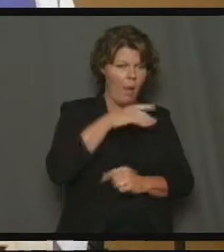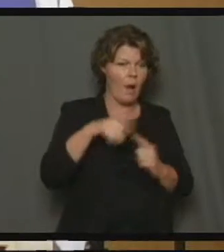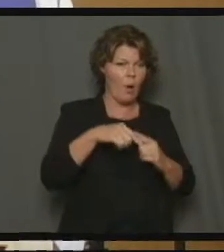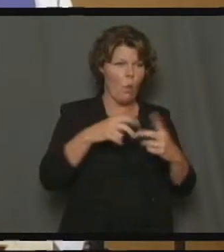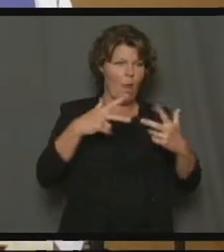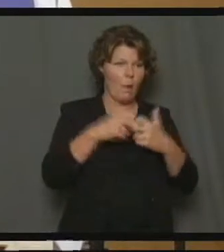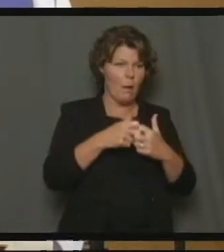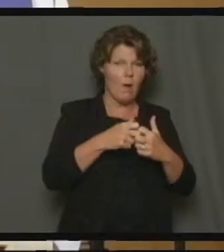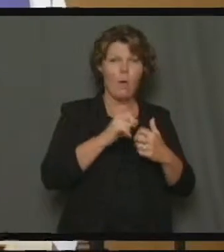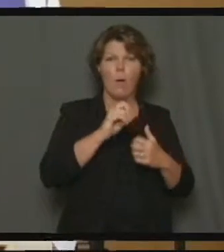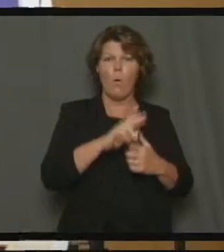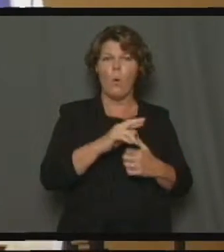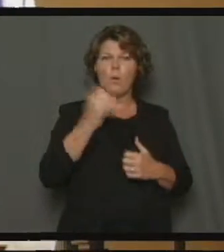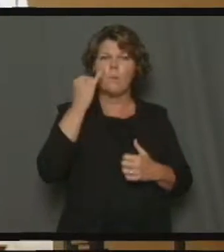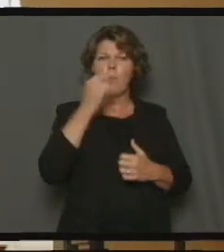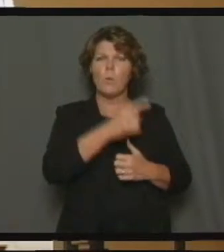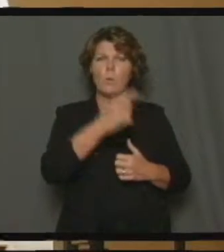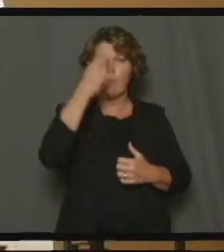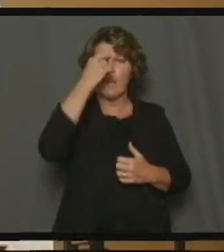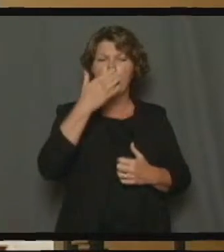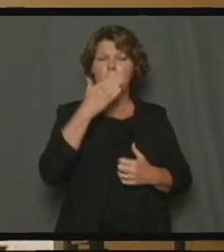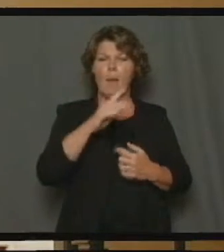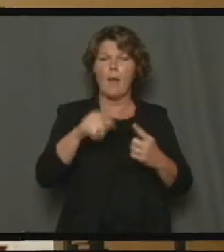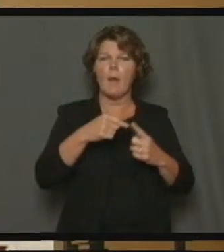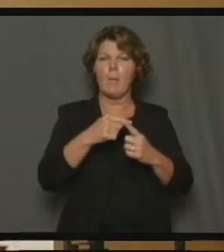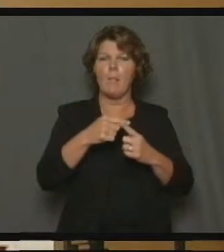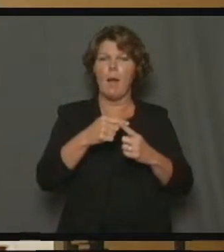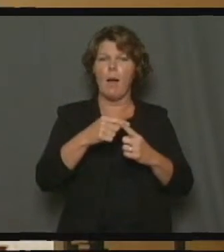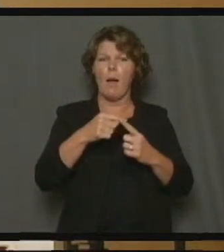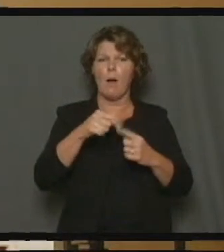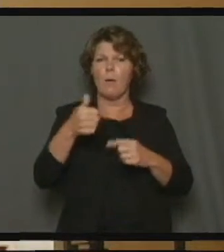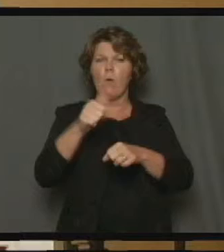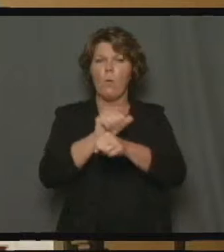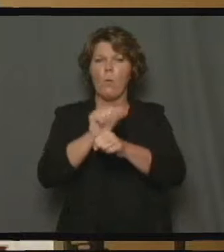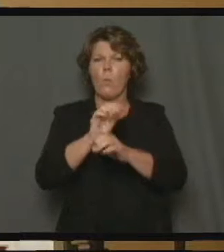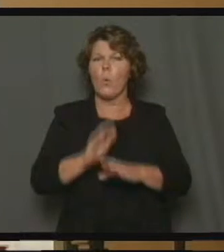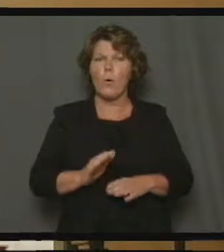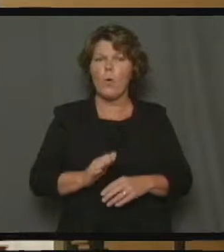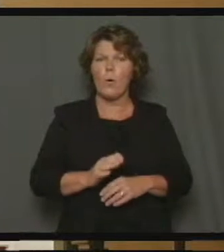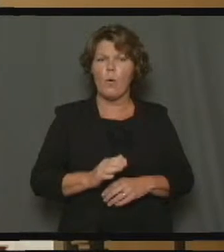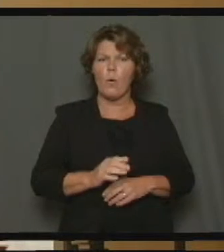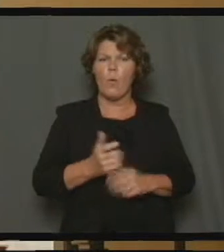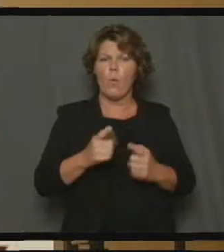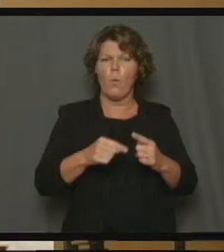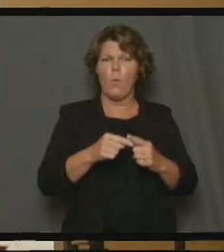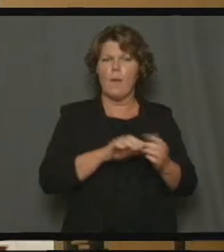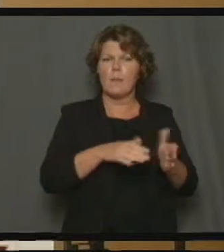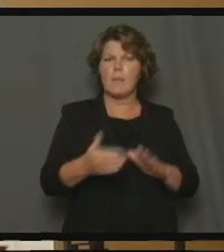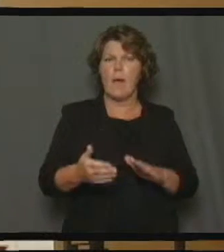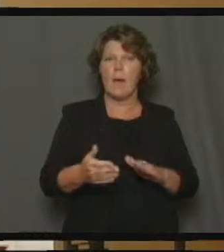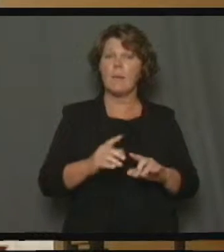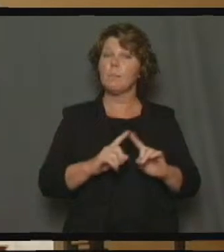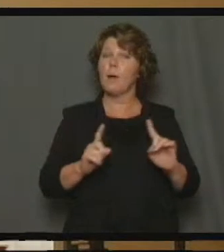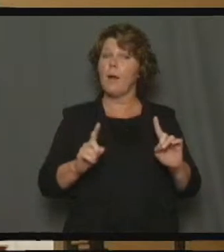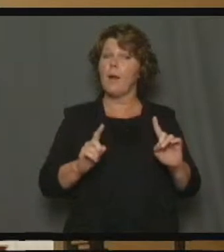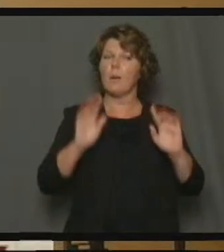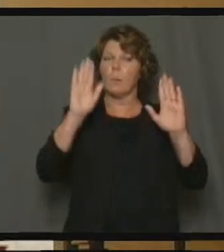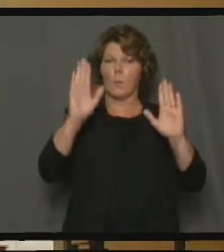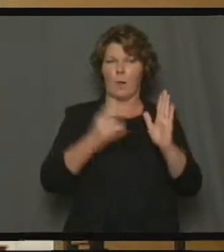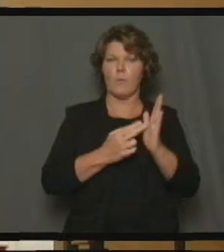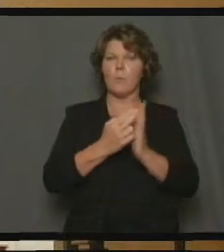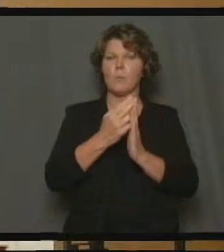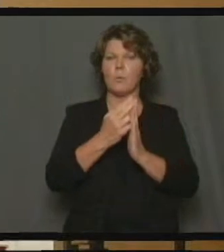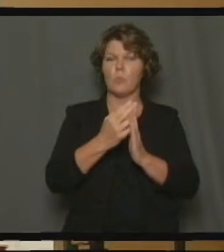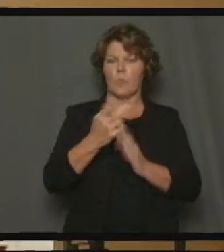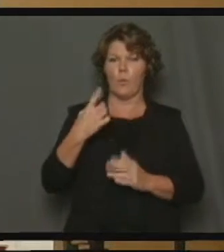car crashed? Or what if he was thinking badly about a fellow worker at the moment of his death? The wonderful truth is this. We